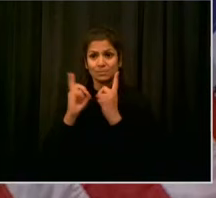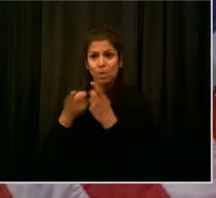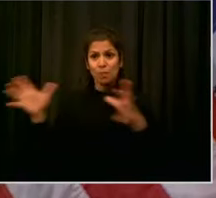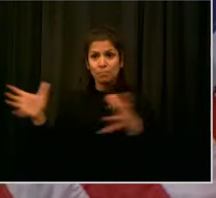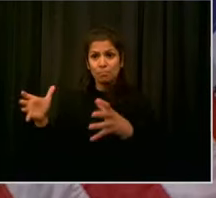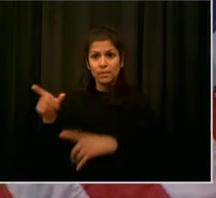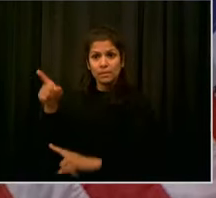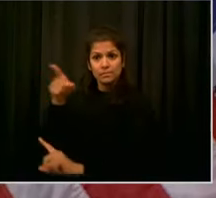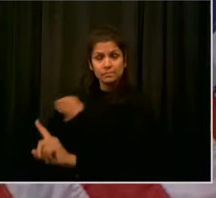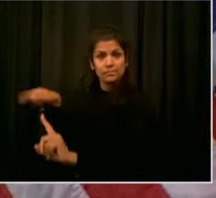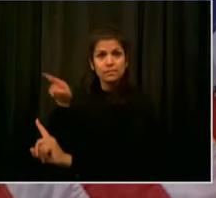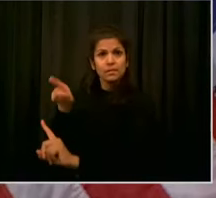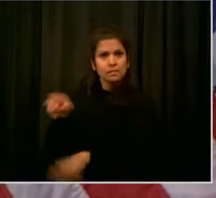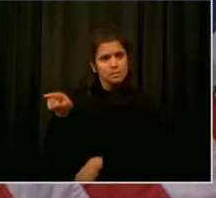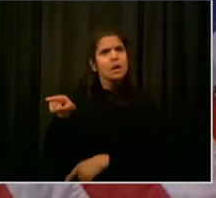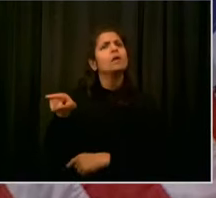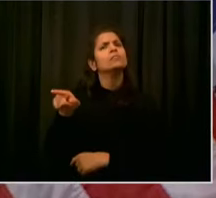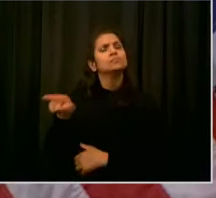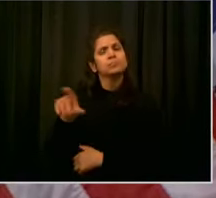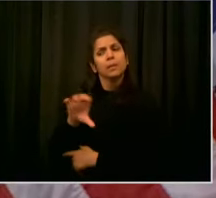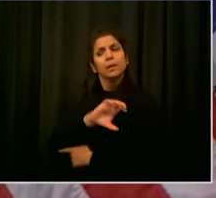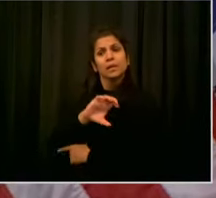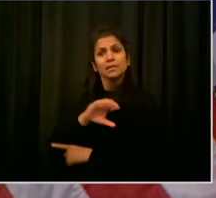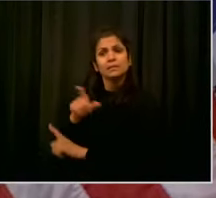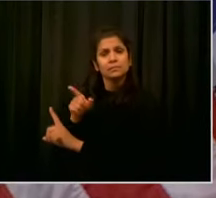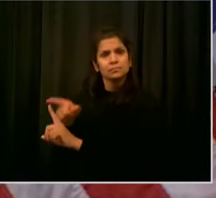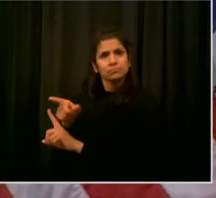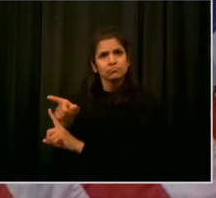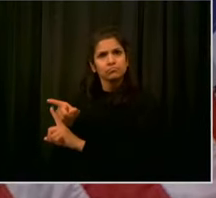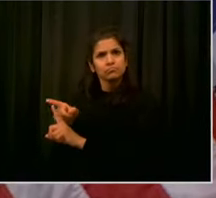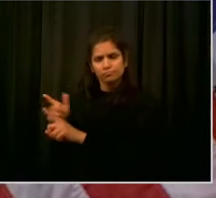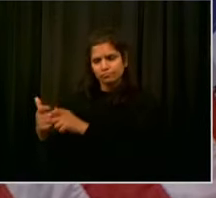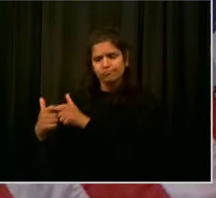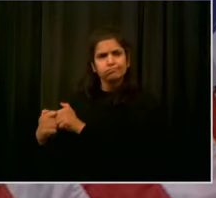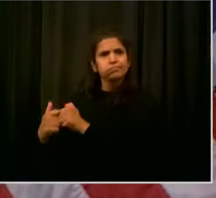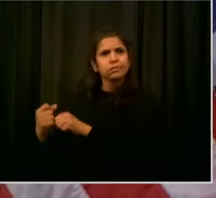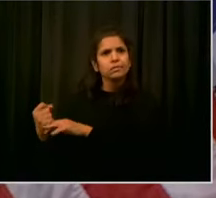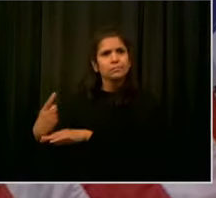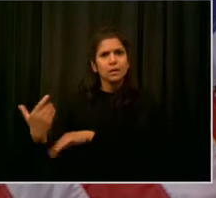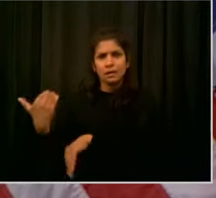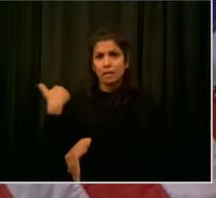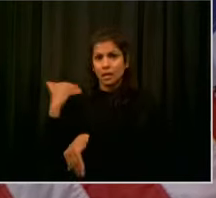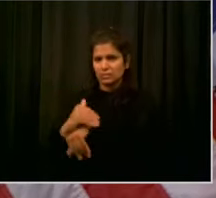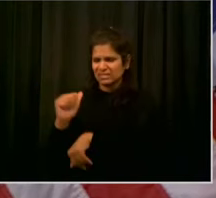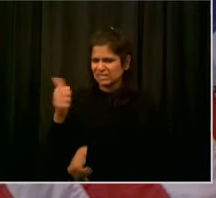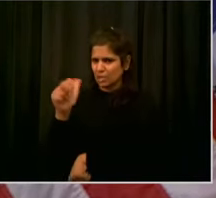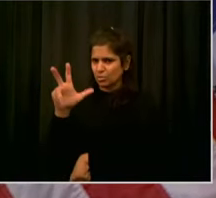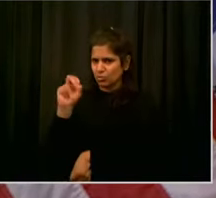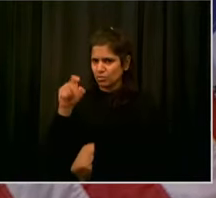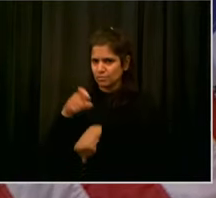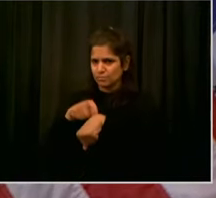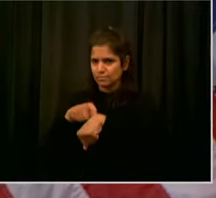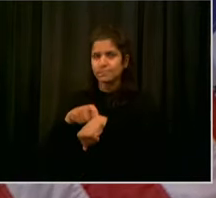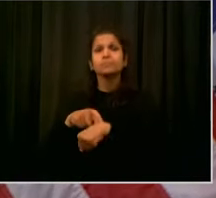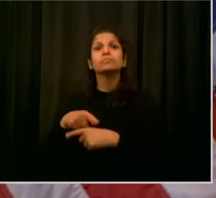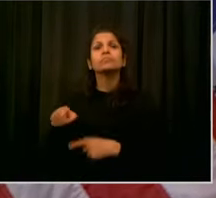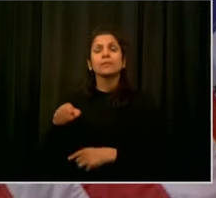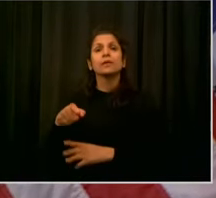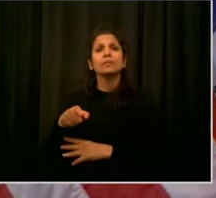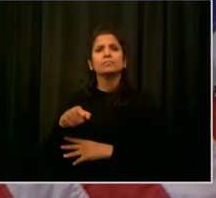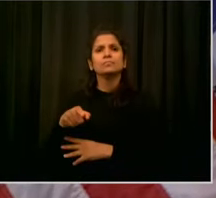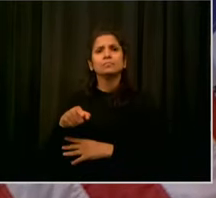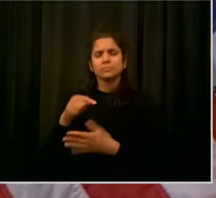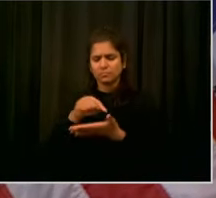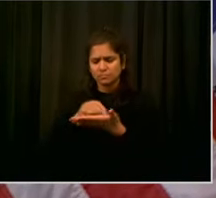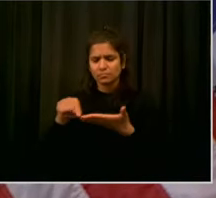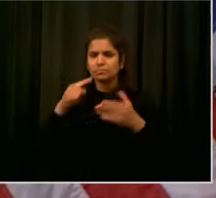at about 10:30 that police, it says, this is what our cops are up against, and it shows a whole bunch